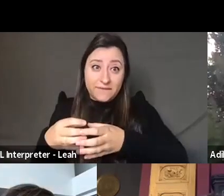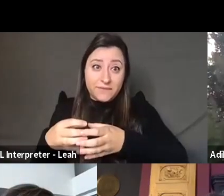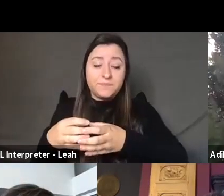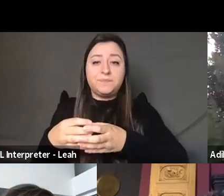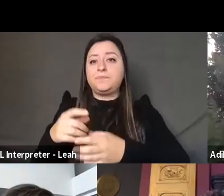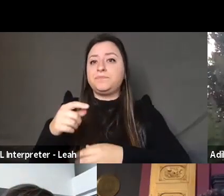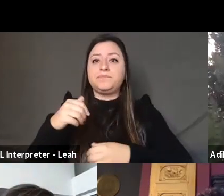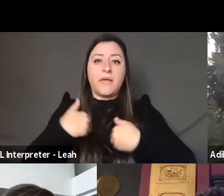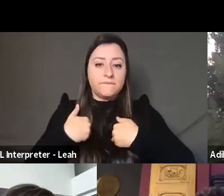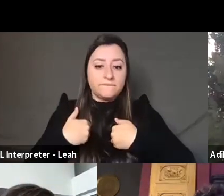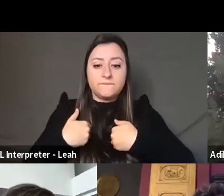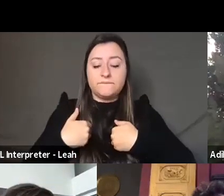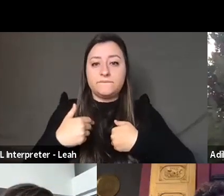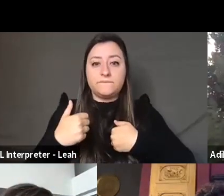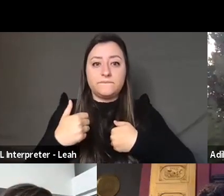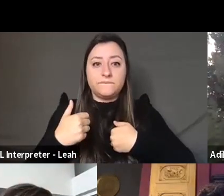distributed